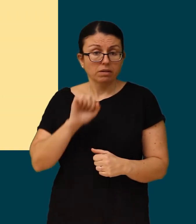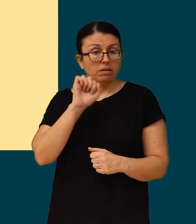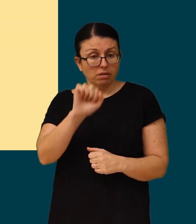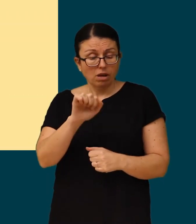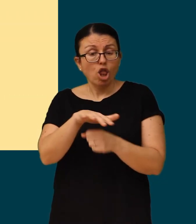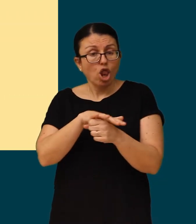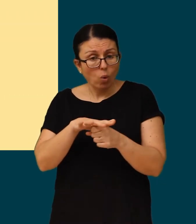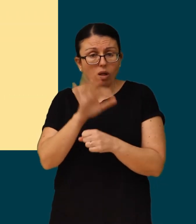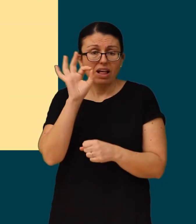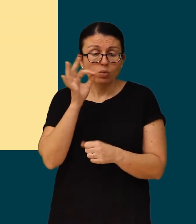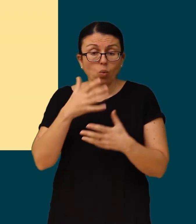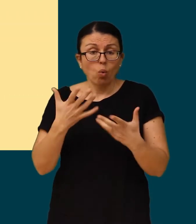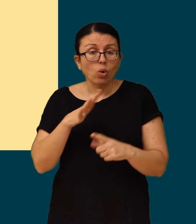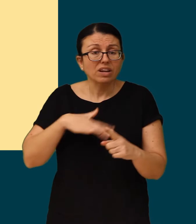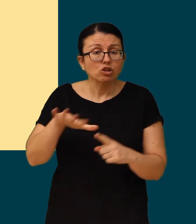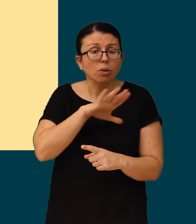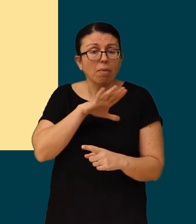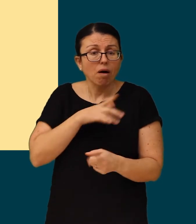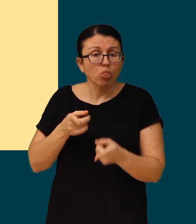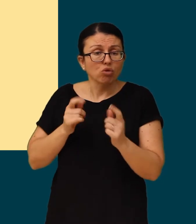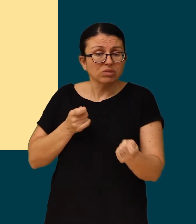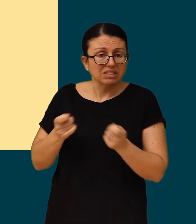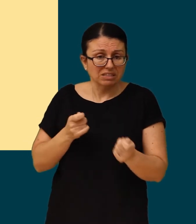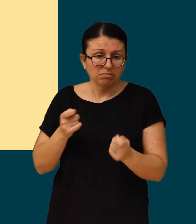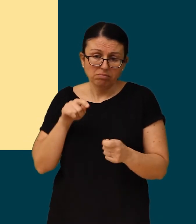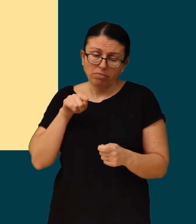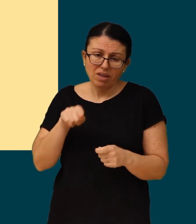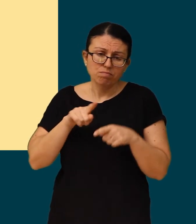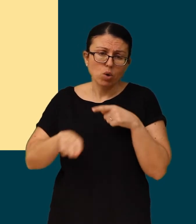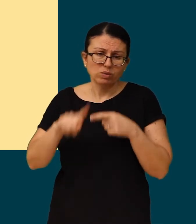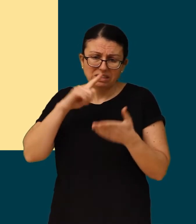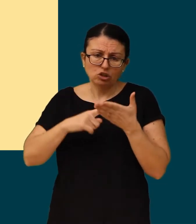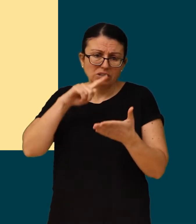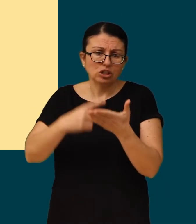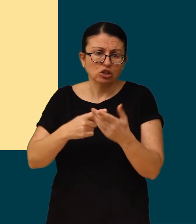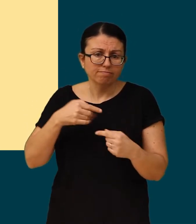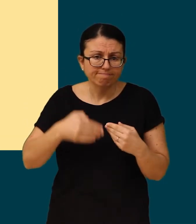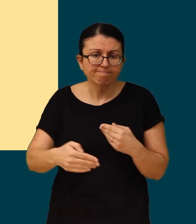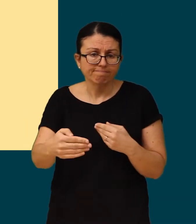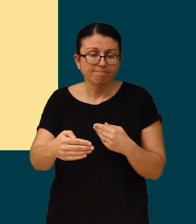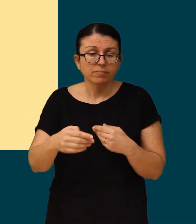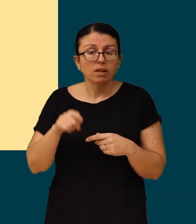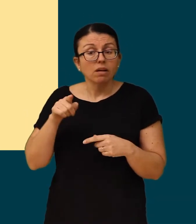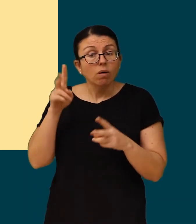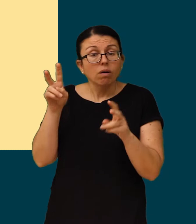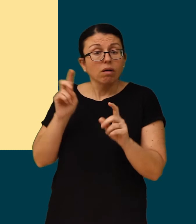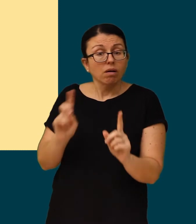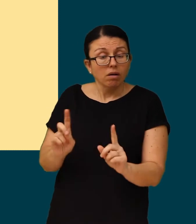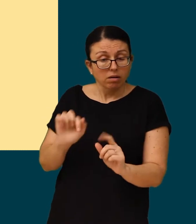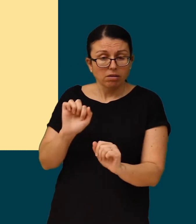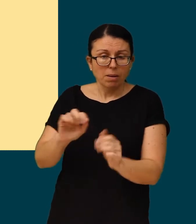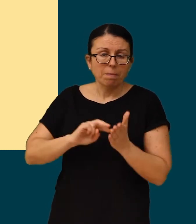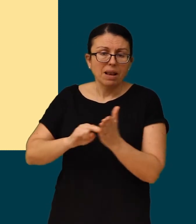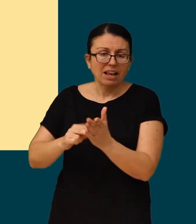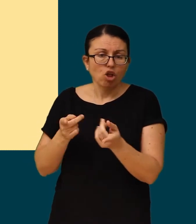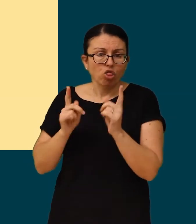Your local council or National Park Authority make most decisions in the planning system. They are called planning